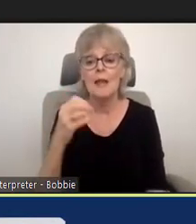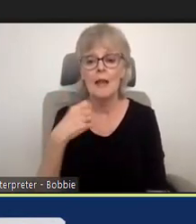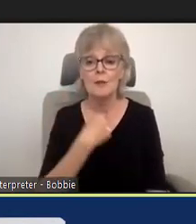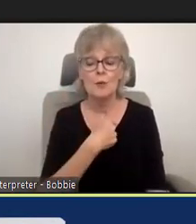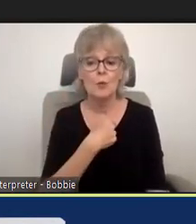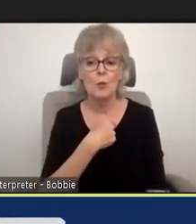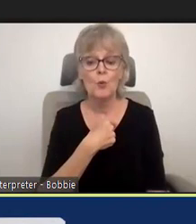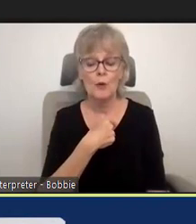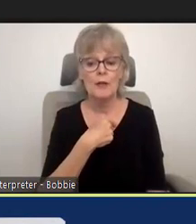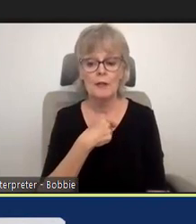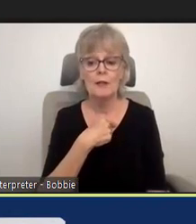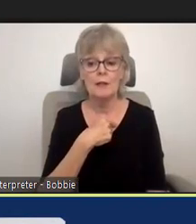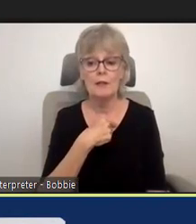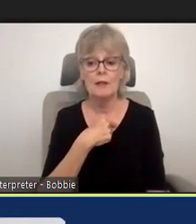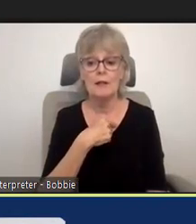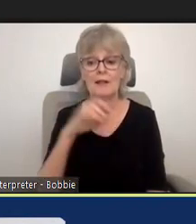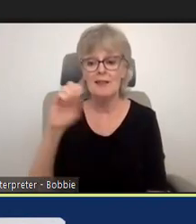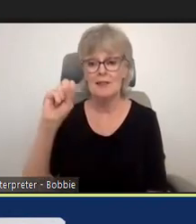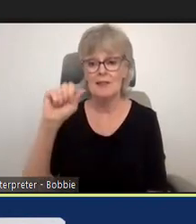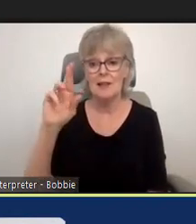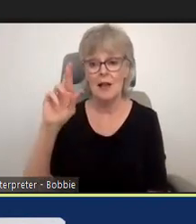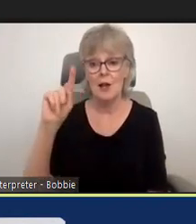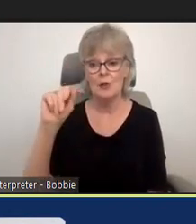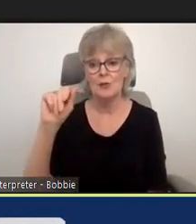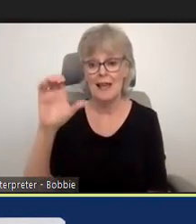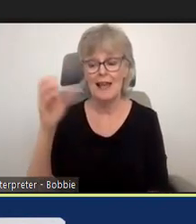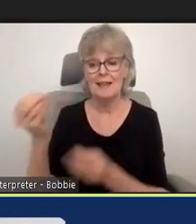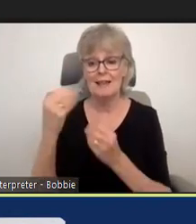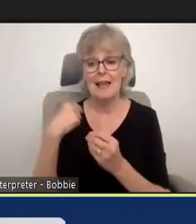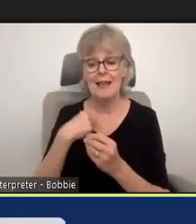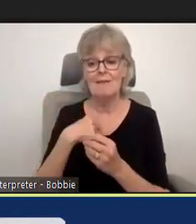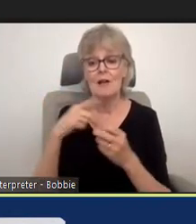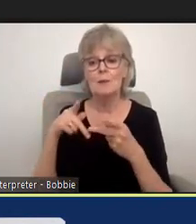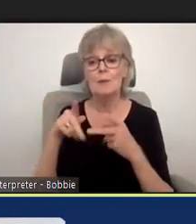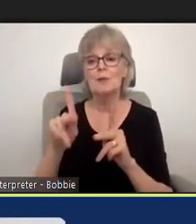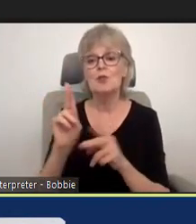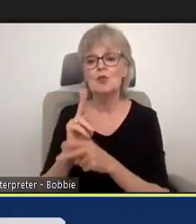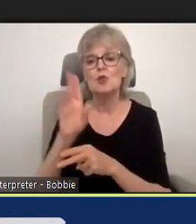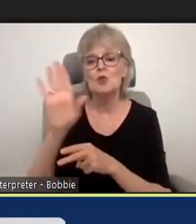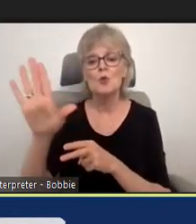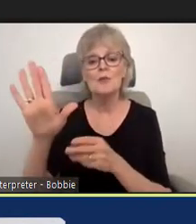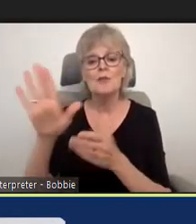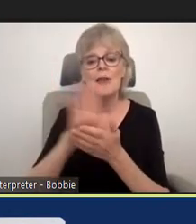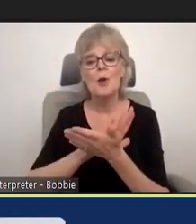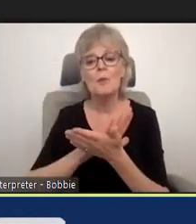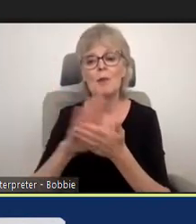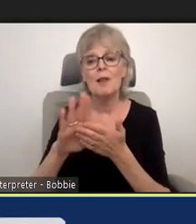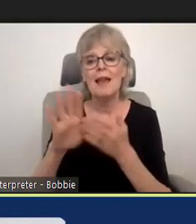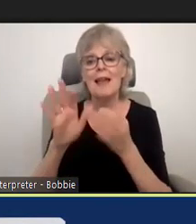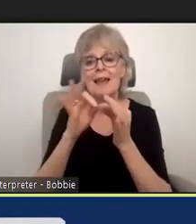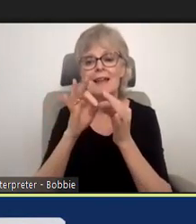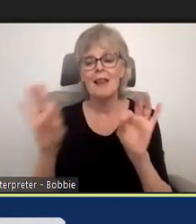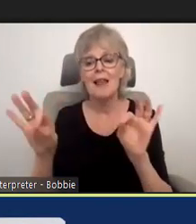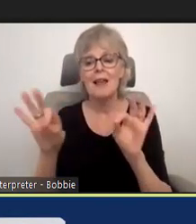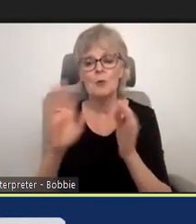we got permission from SARTAC to use their plain language document to update it for